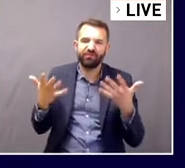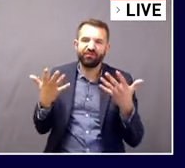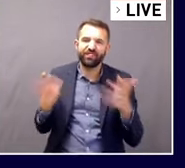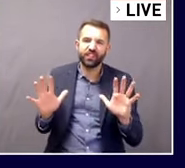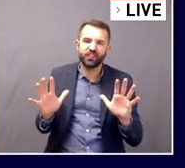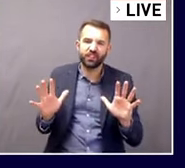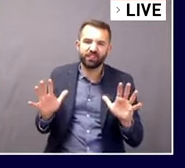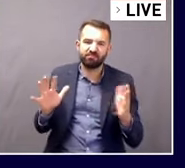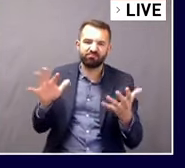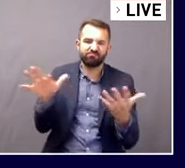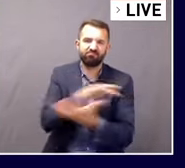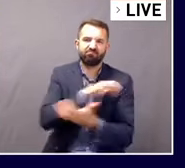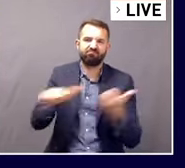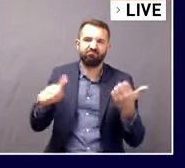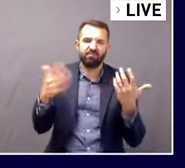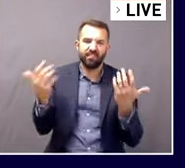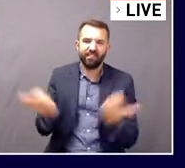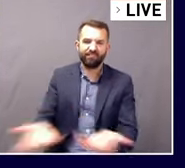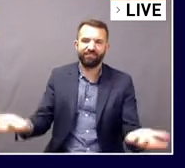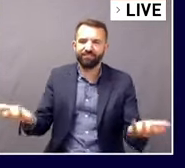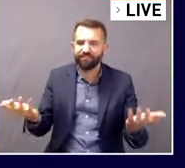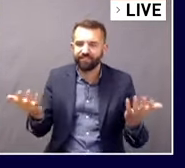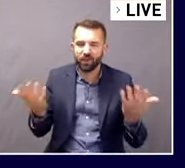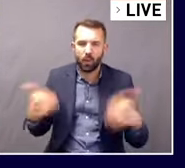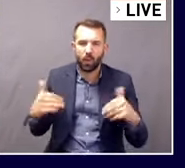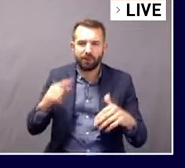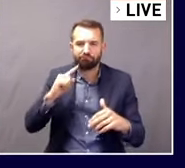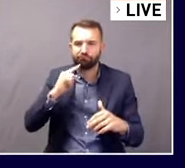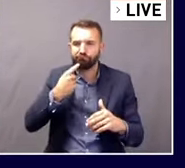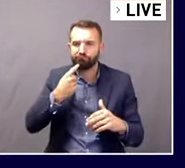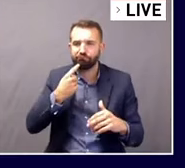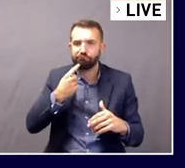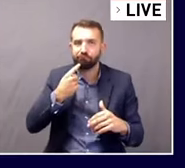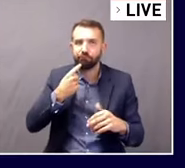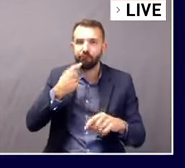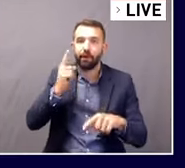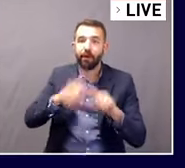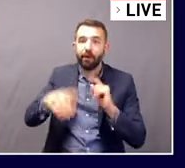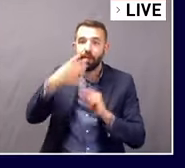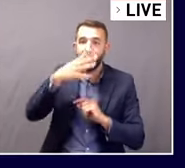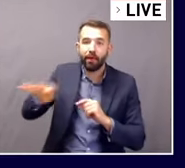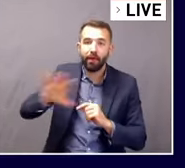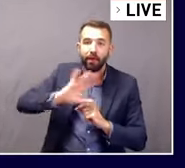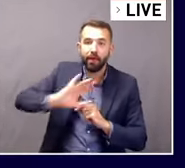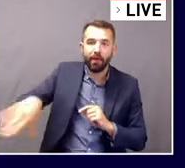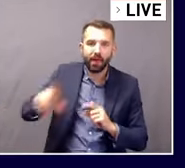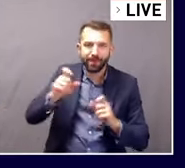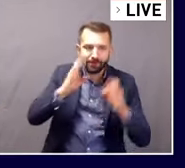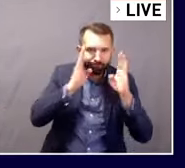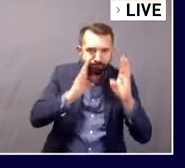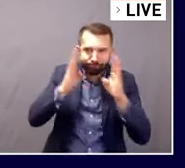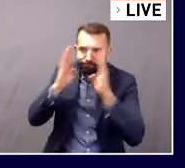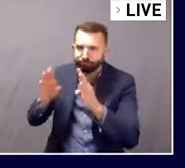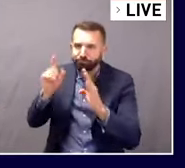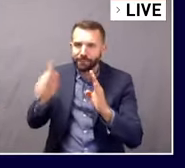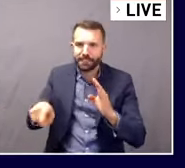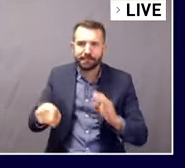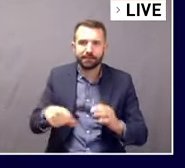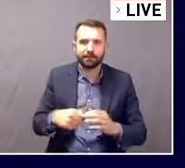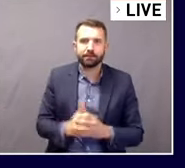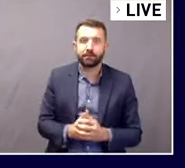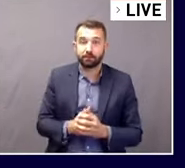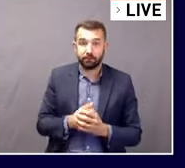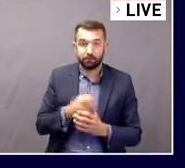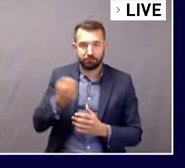remarkable force is a possibility we cannot ignore. If we don't get a stronger grip on COVID-19